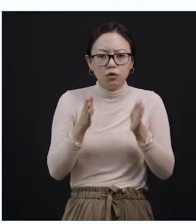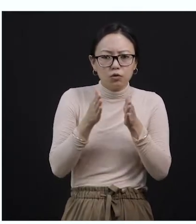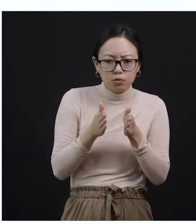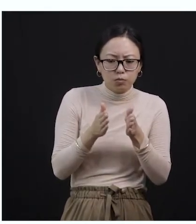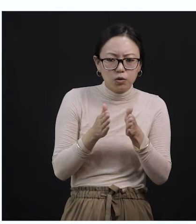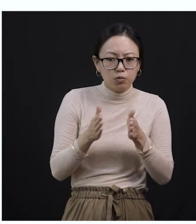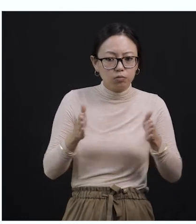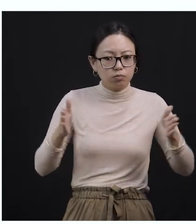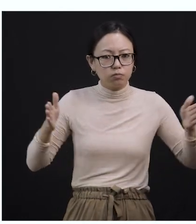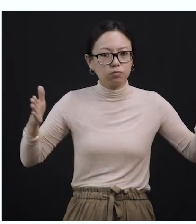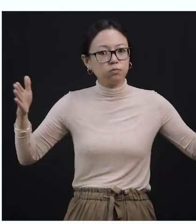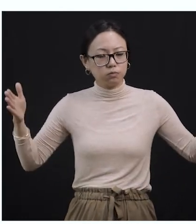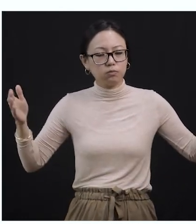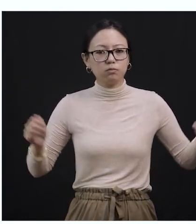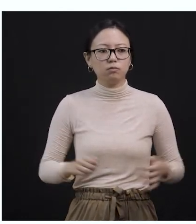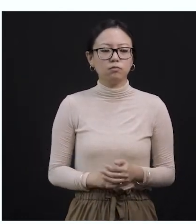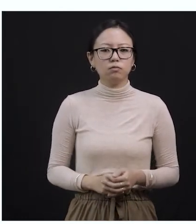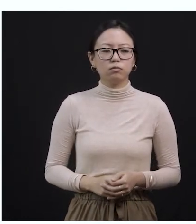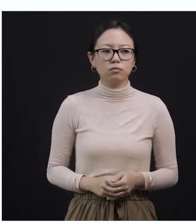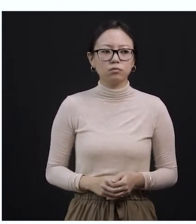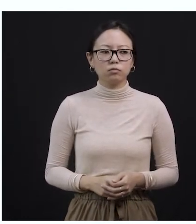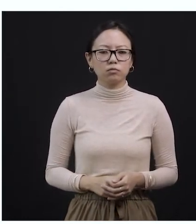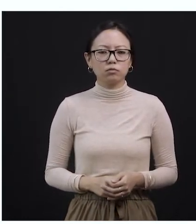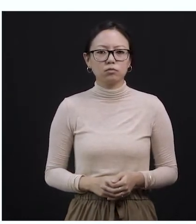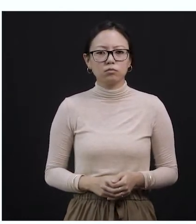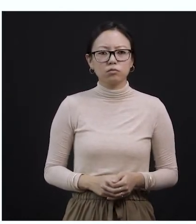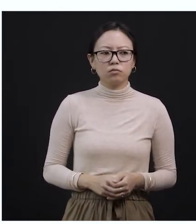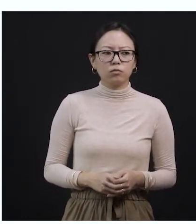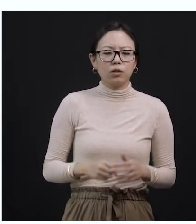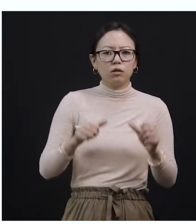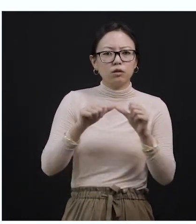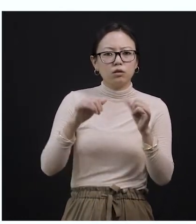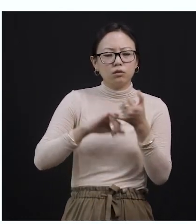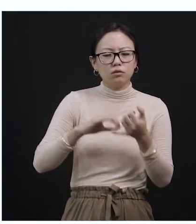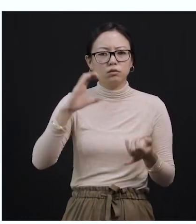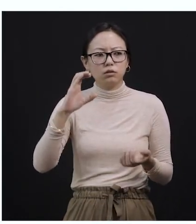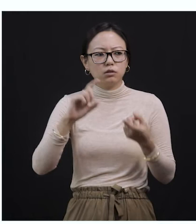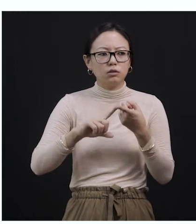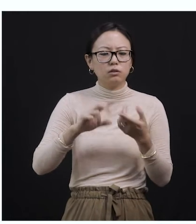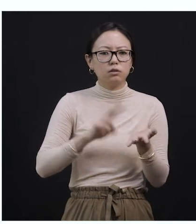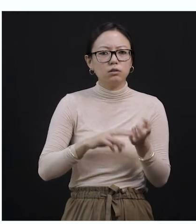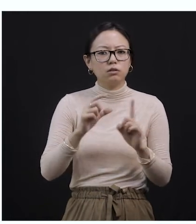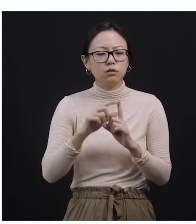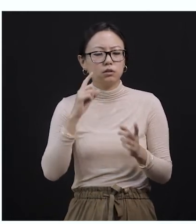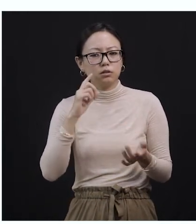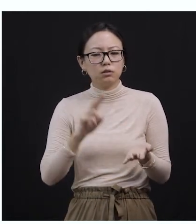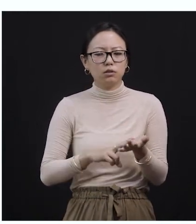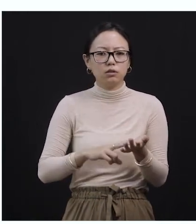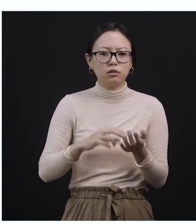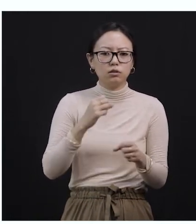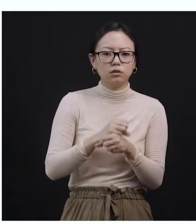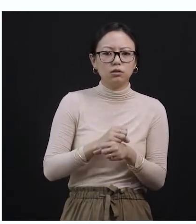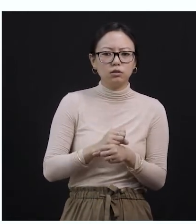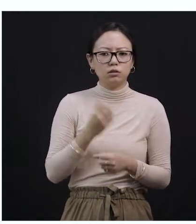big. So whenever you see ascending order as in numbers, it